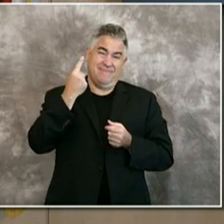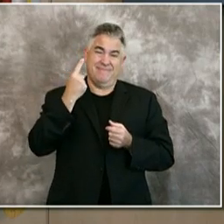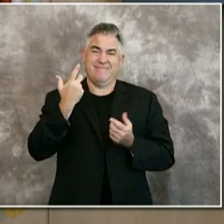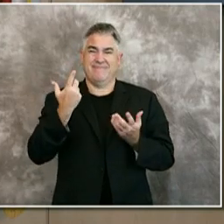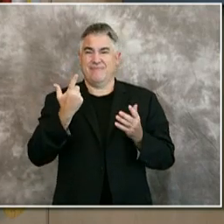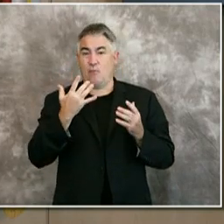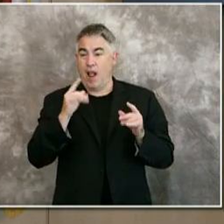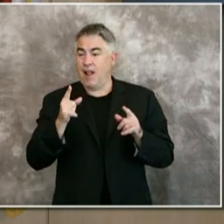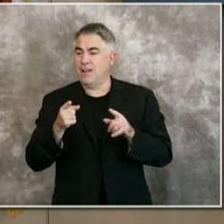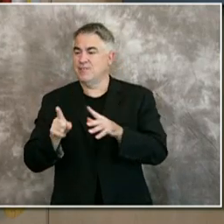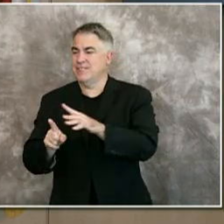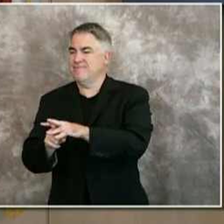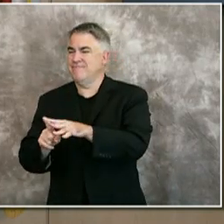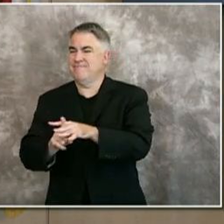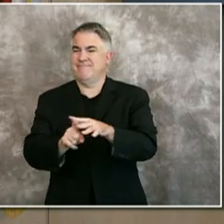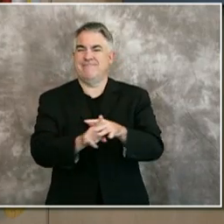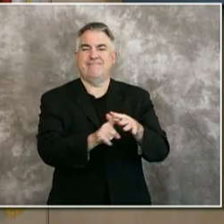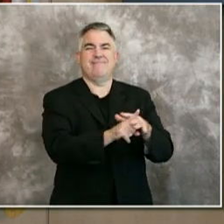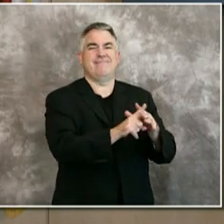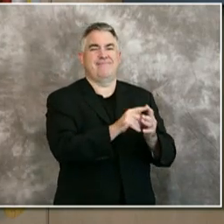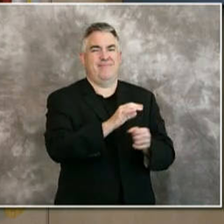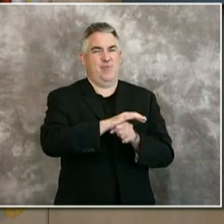coronavirus is still growing.